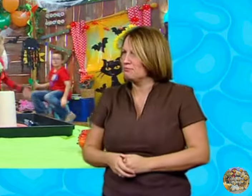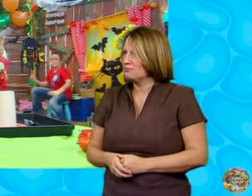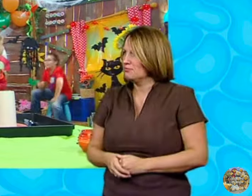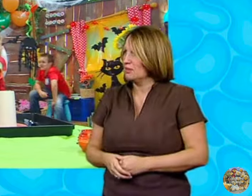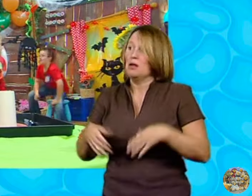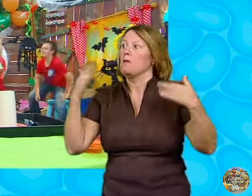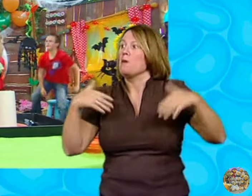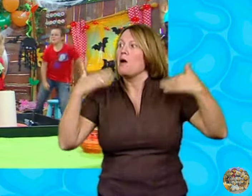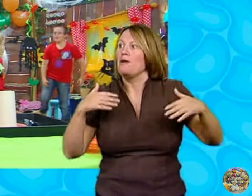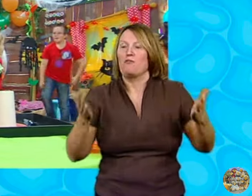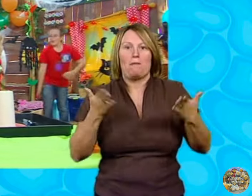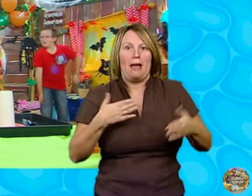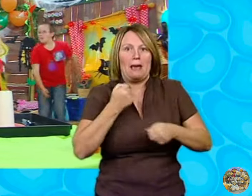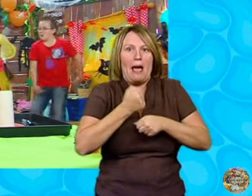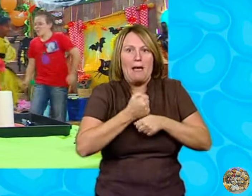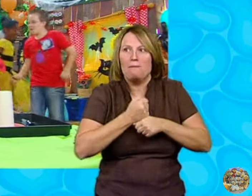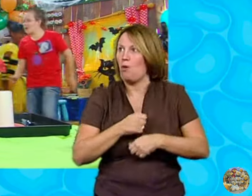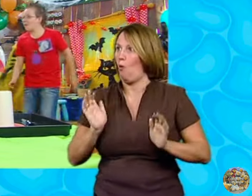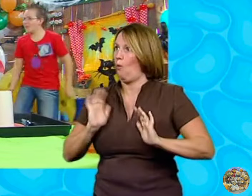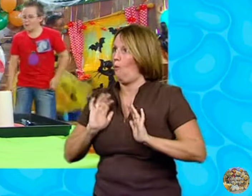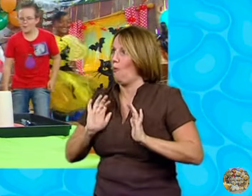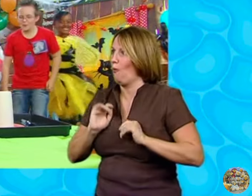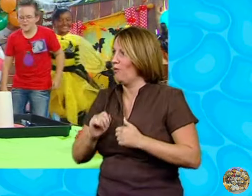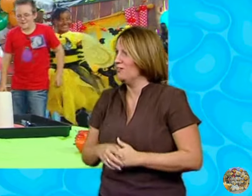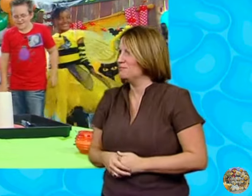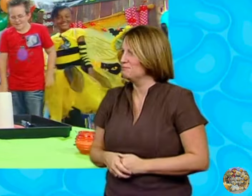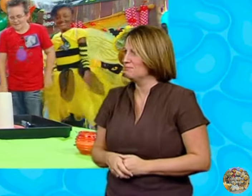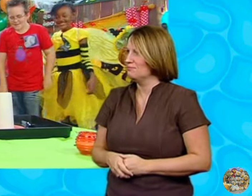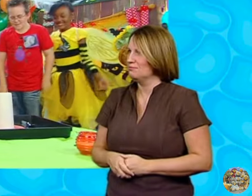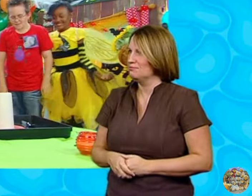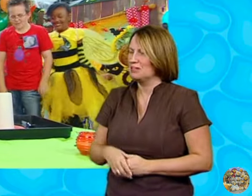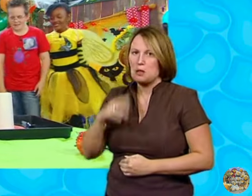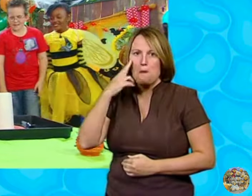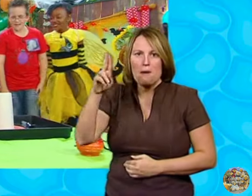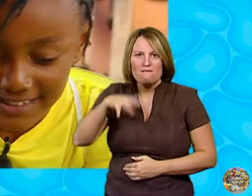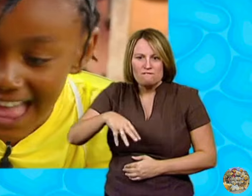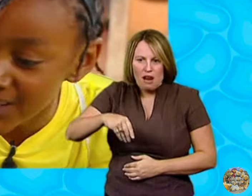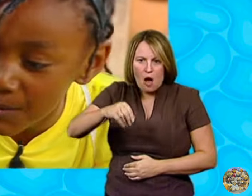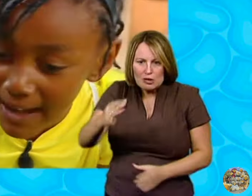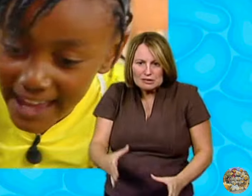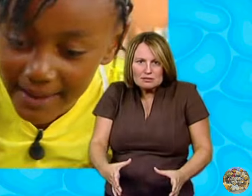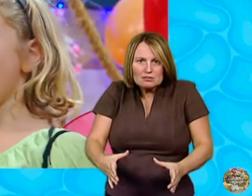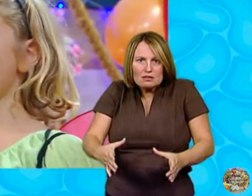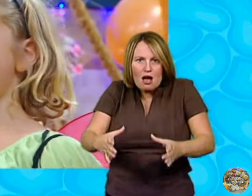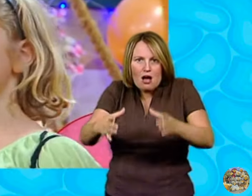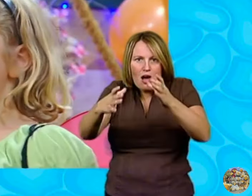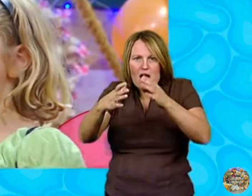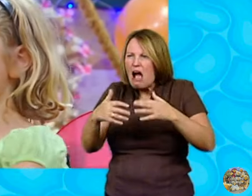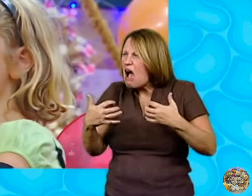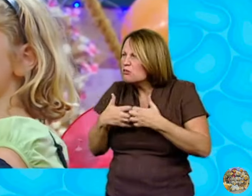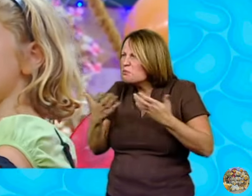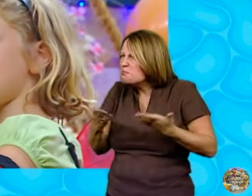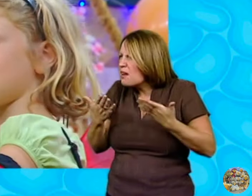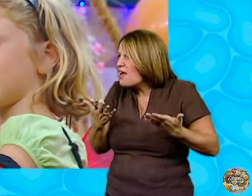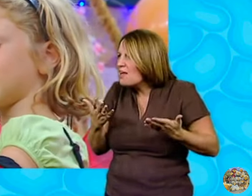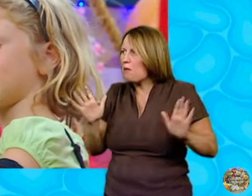on, everyone. It's time for my game. It's called Flower Tower. How do you play? Well, I'll